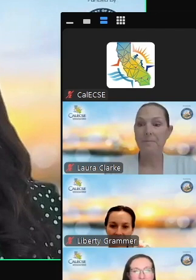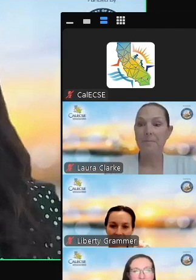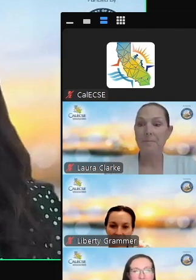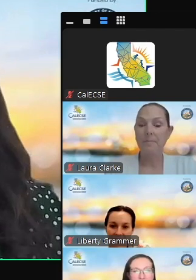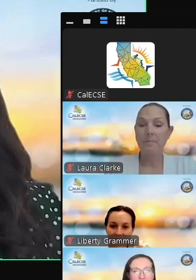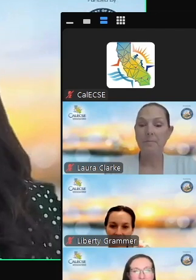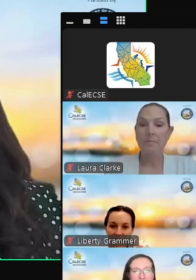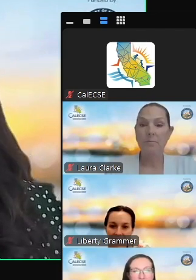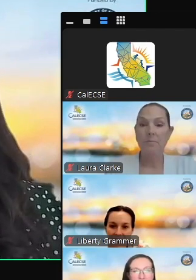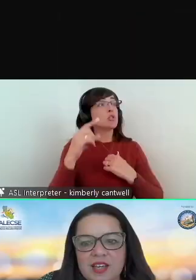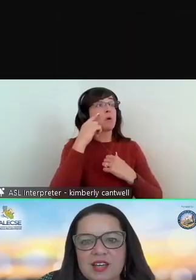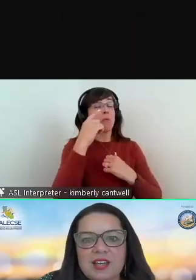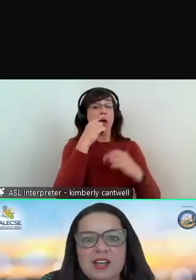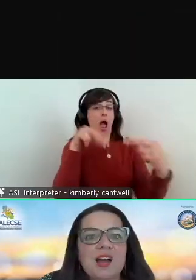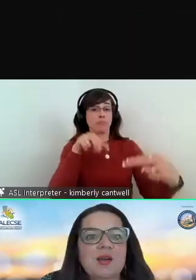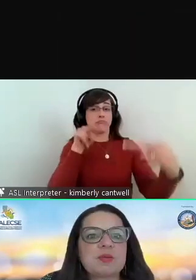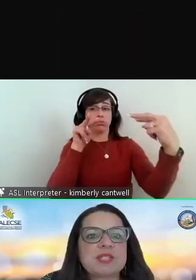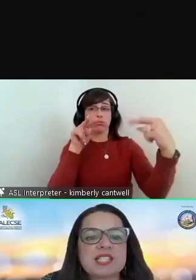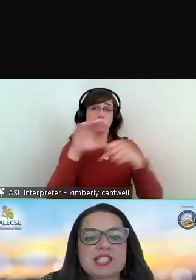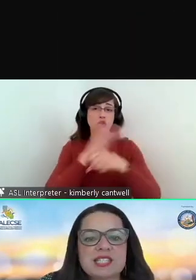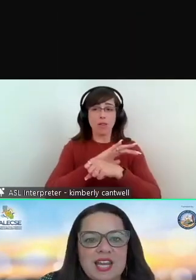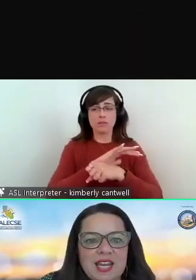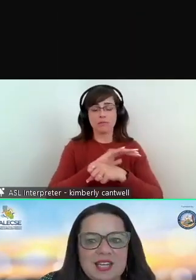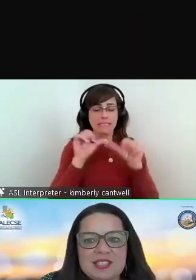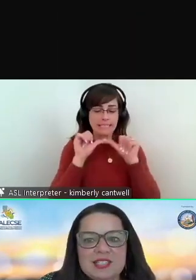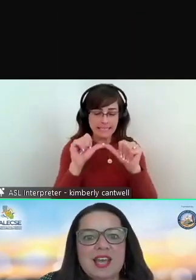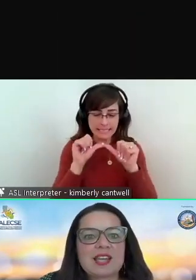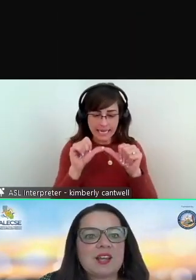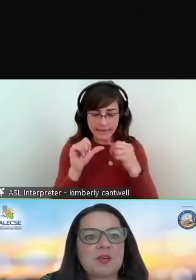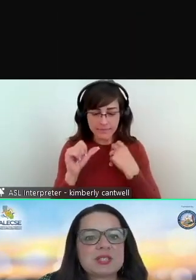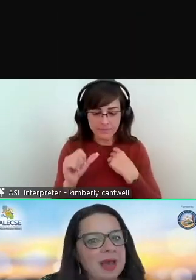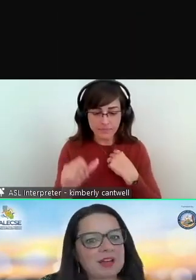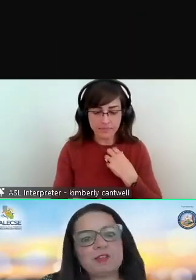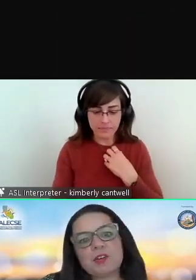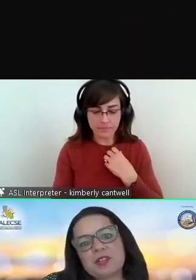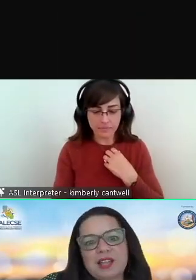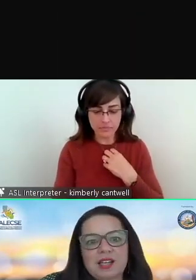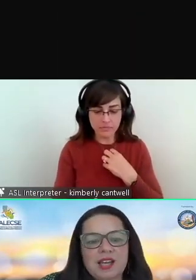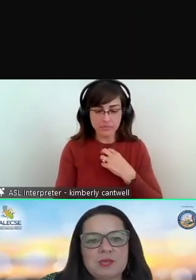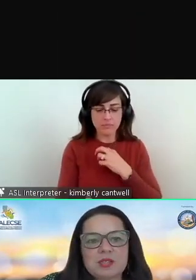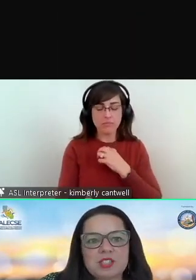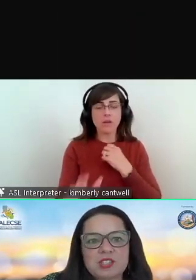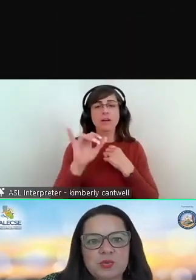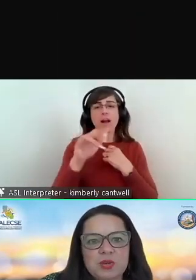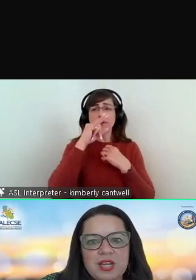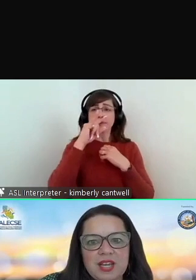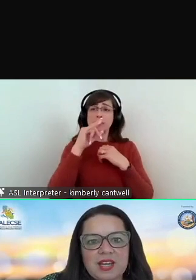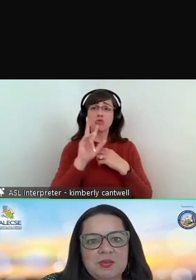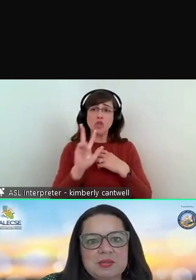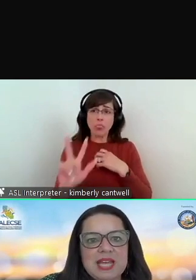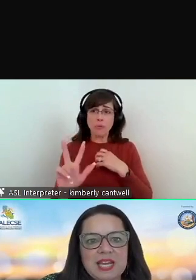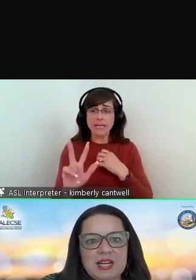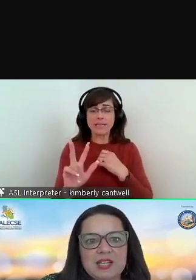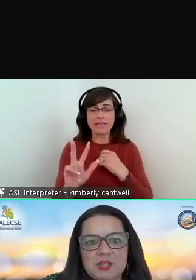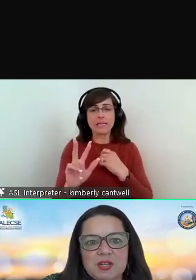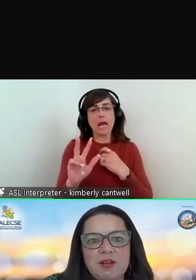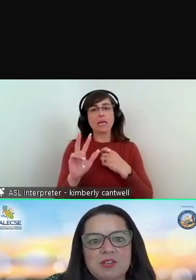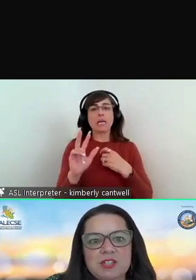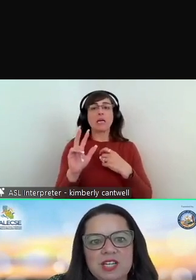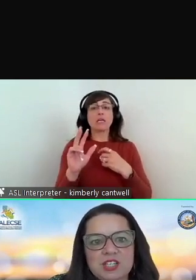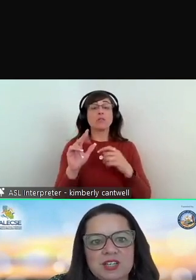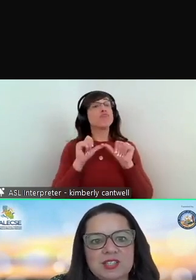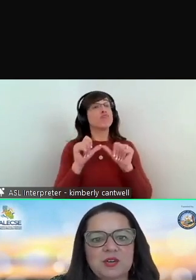The eye contact was solid. It was sustained, and there was back and forth. Like that kid was just 3 and he was hanging on